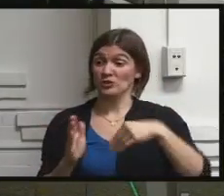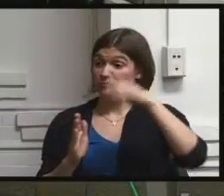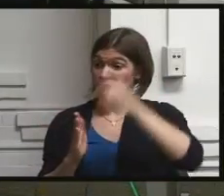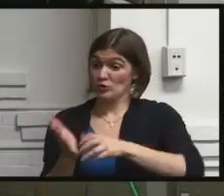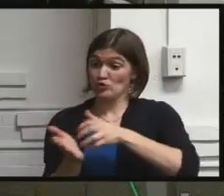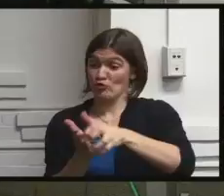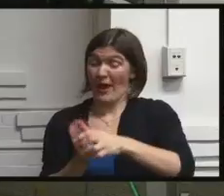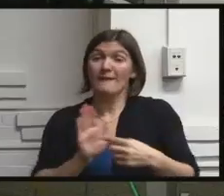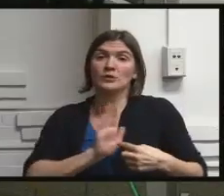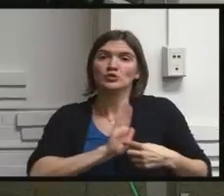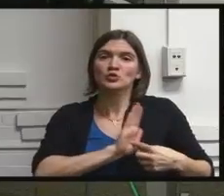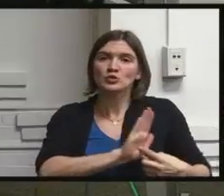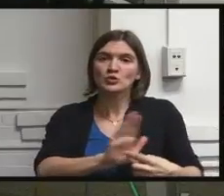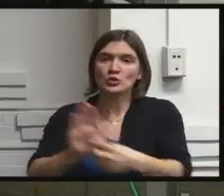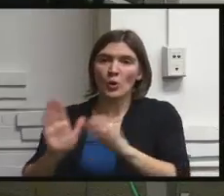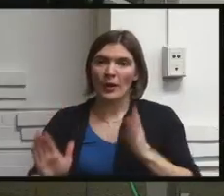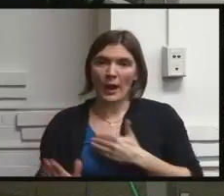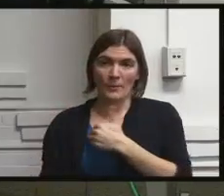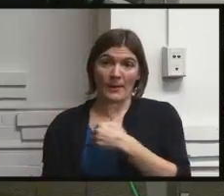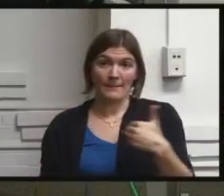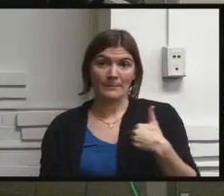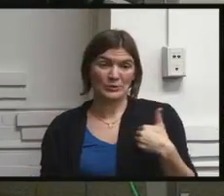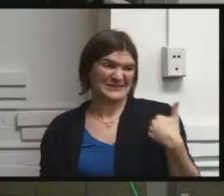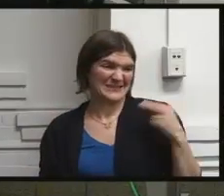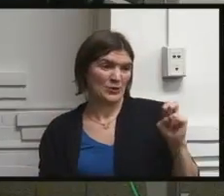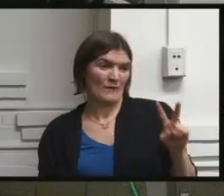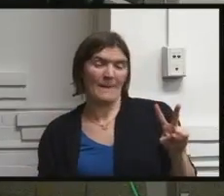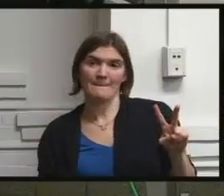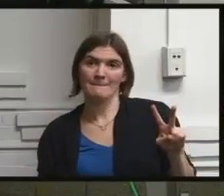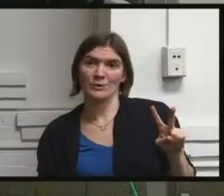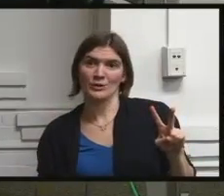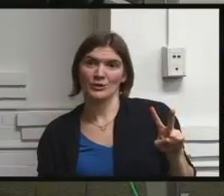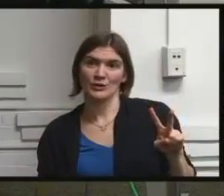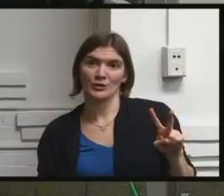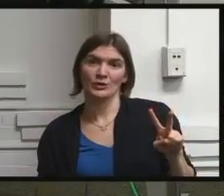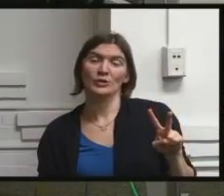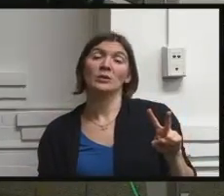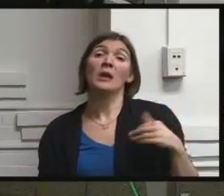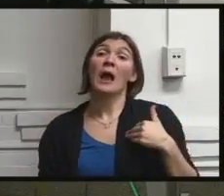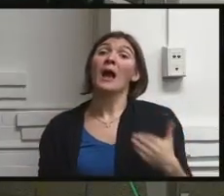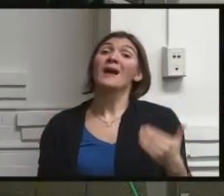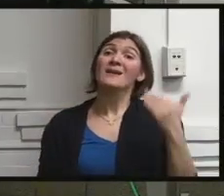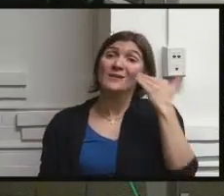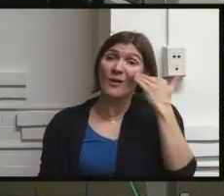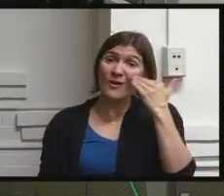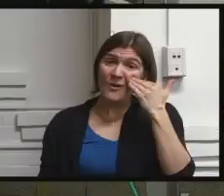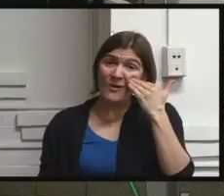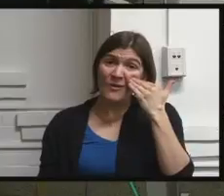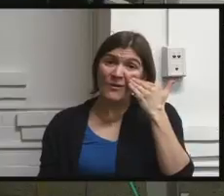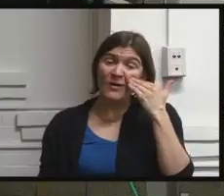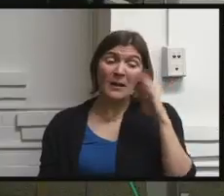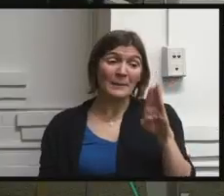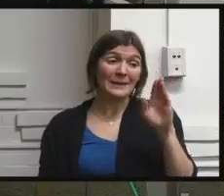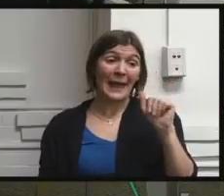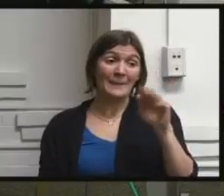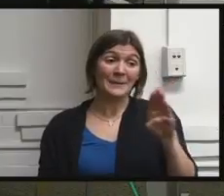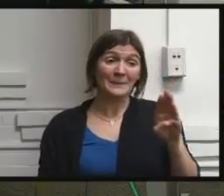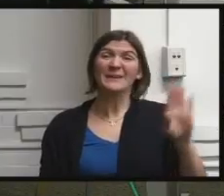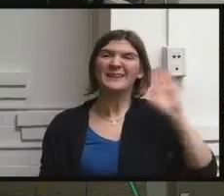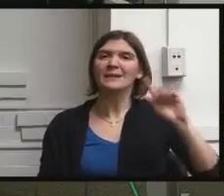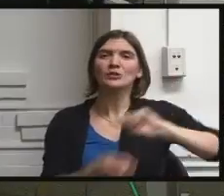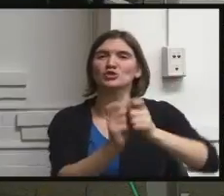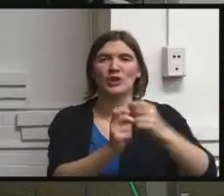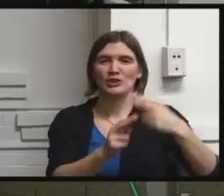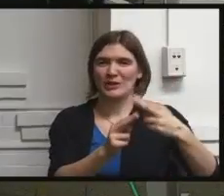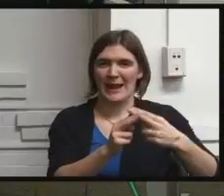at a meeting that we had at the River Garden in November. And I know from the early days of BABB, whenever we